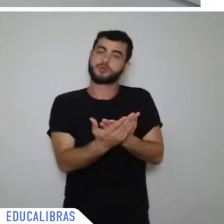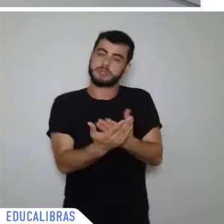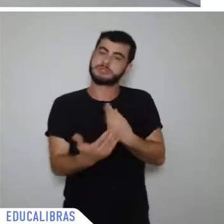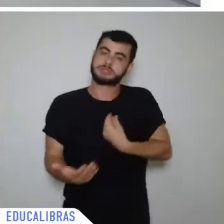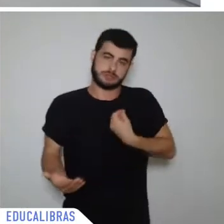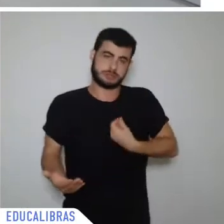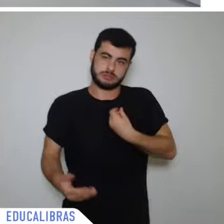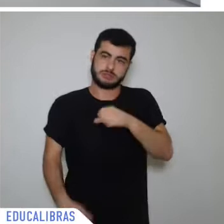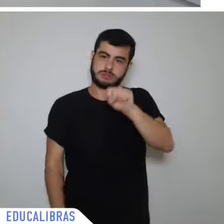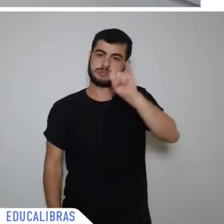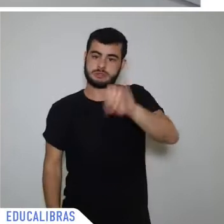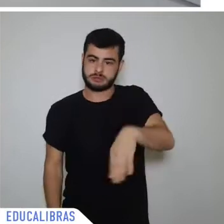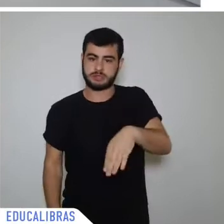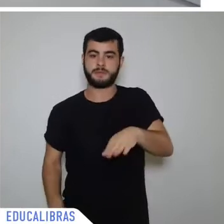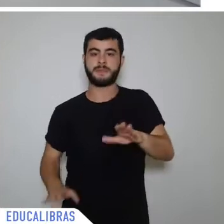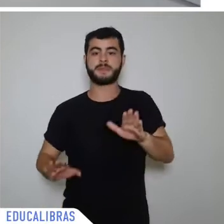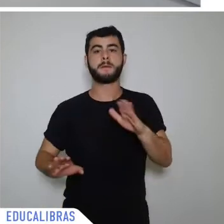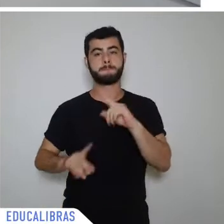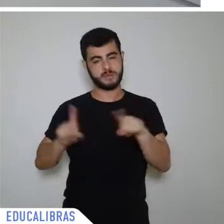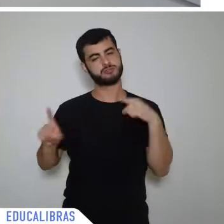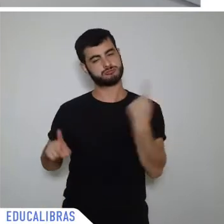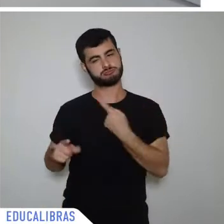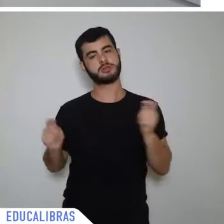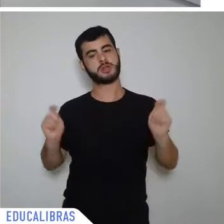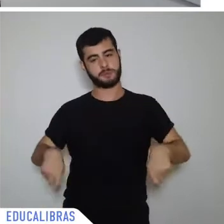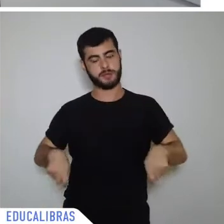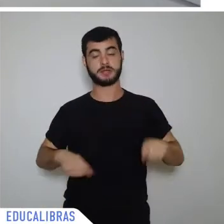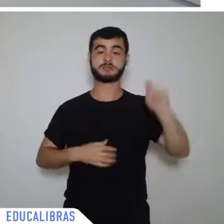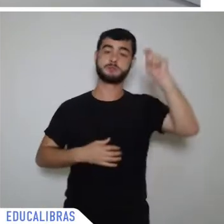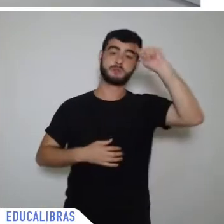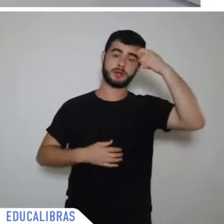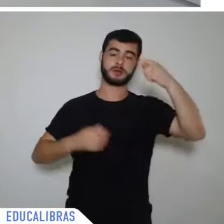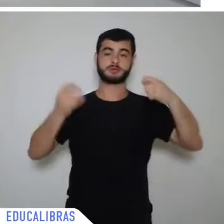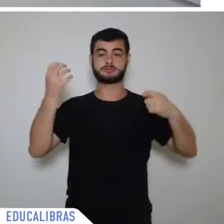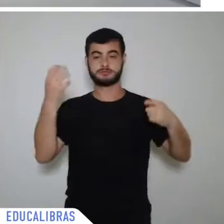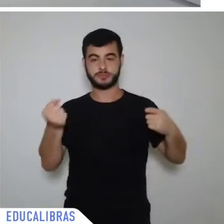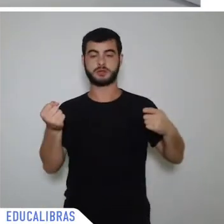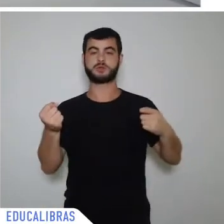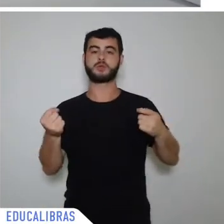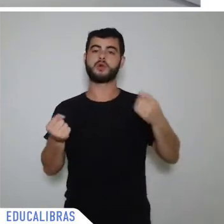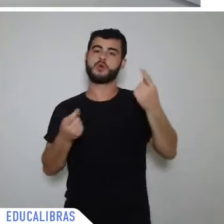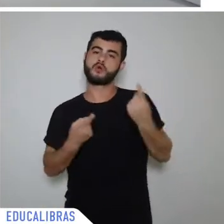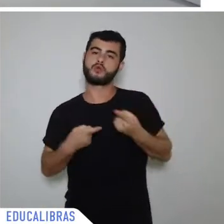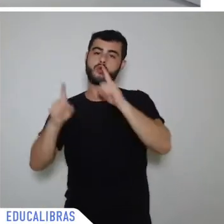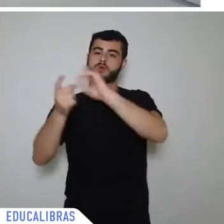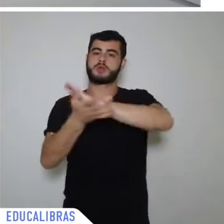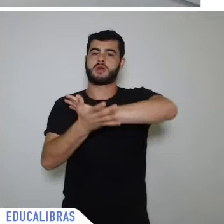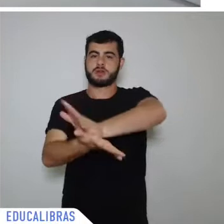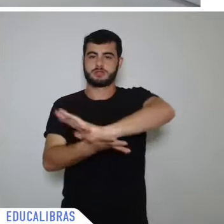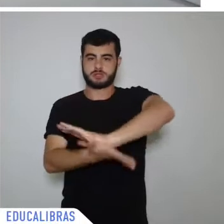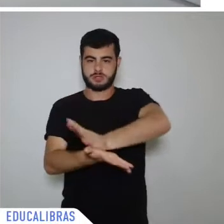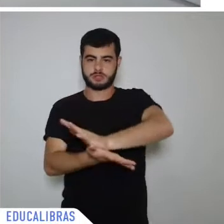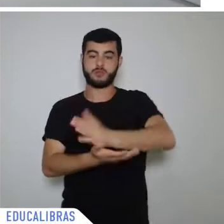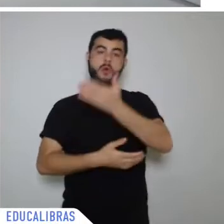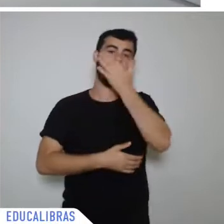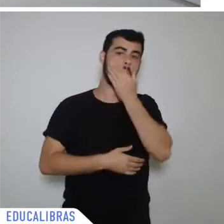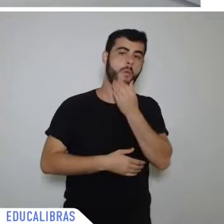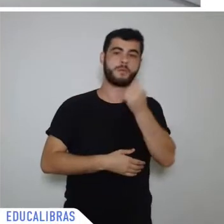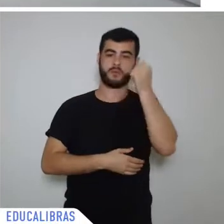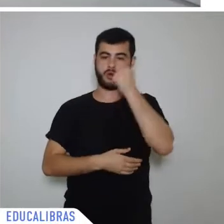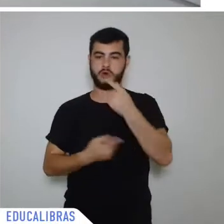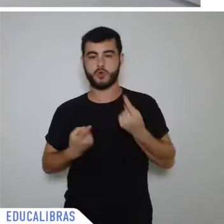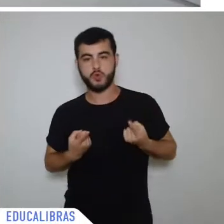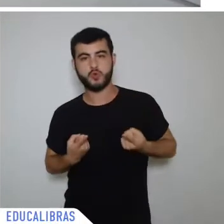racism. Yeah, I believe they exist, and I believe we are capable together, black, white,